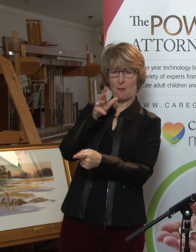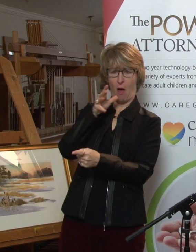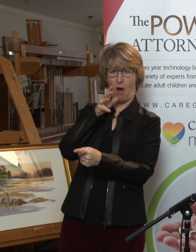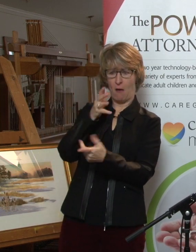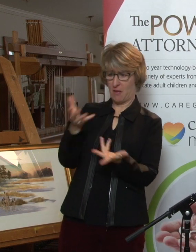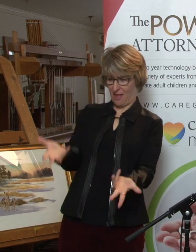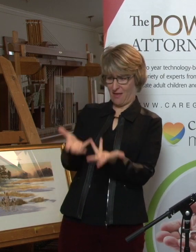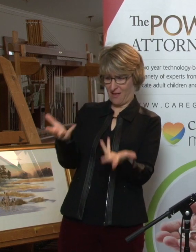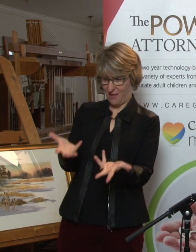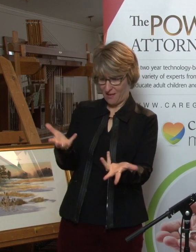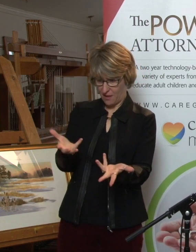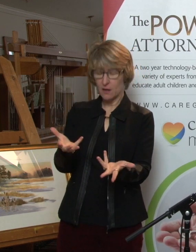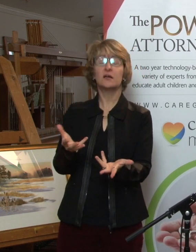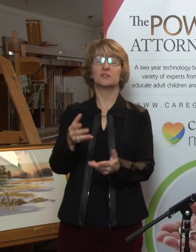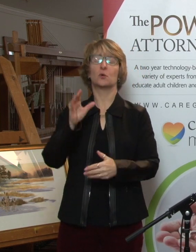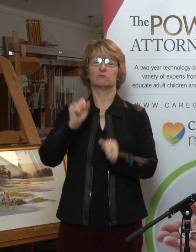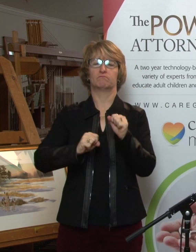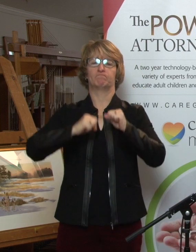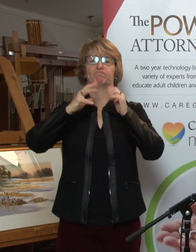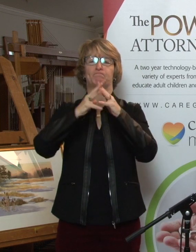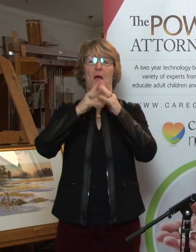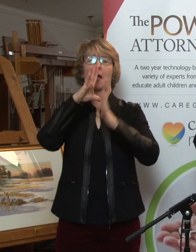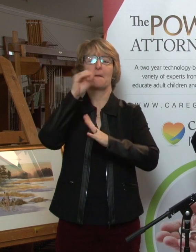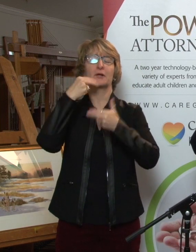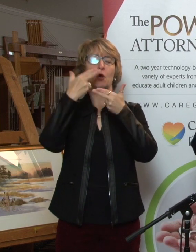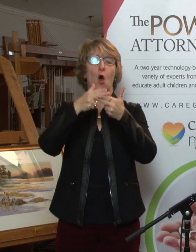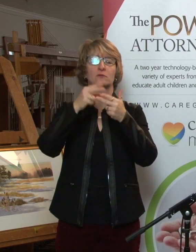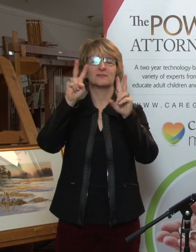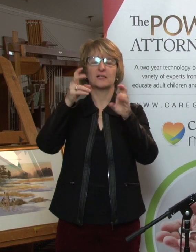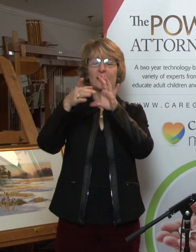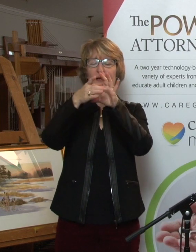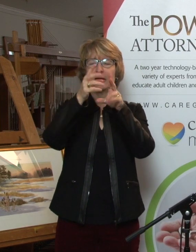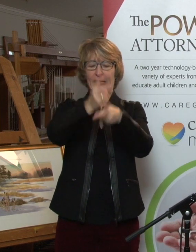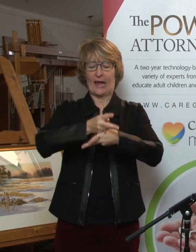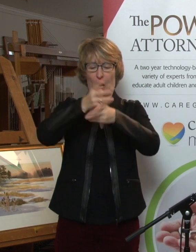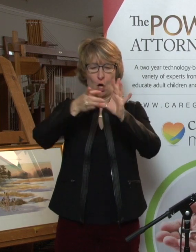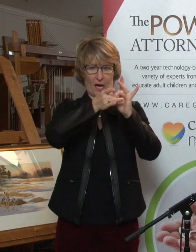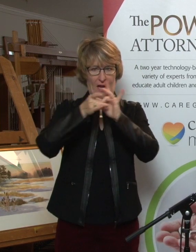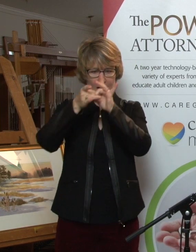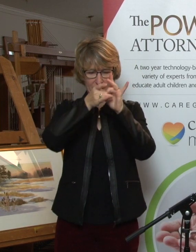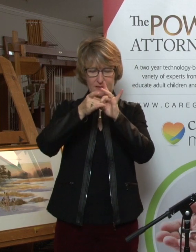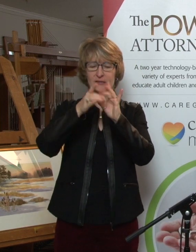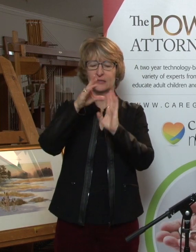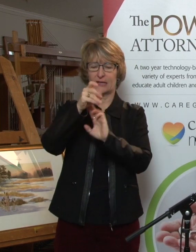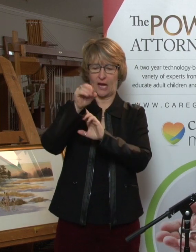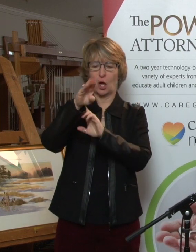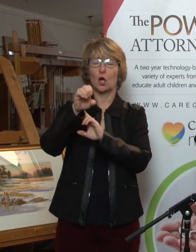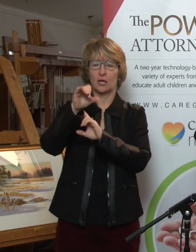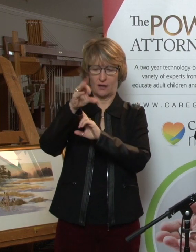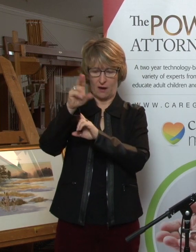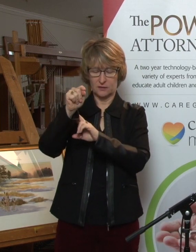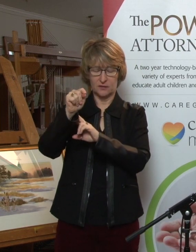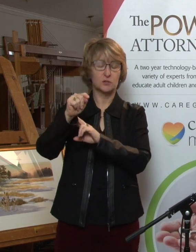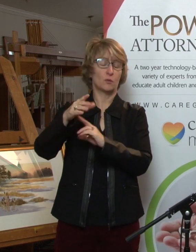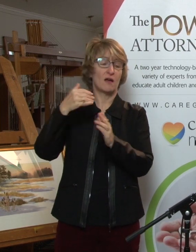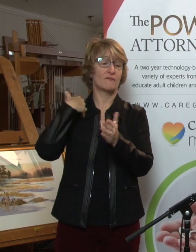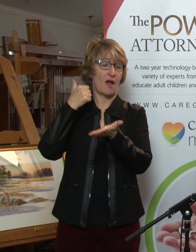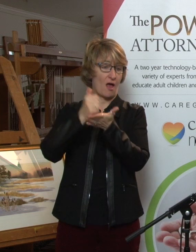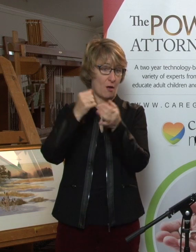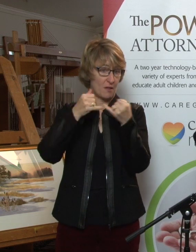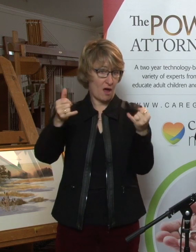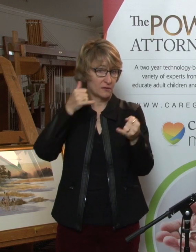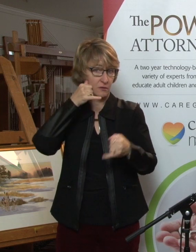called Care Connect. And Care Connect is a network of nurses, and what we do, we provide a helpline. So the first thing is the